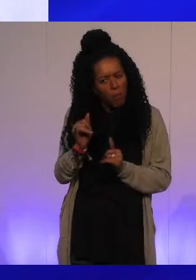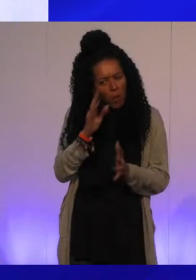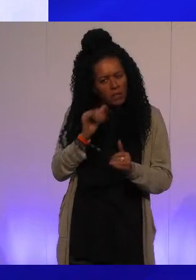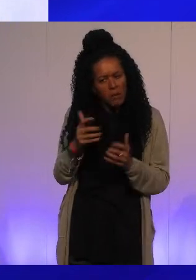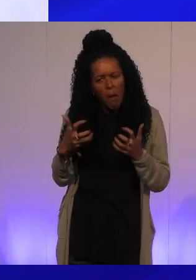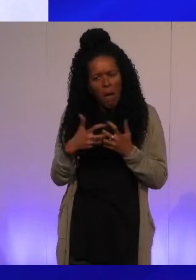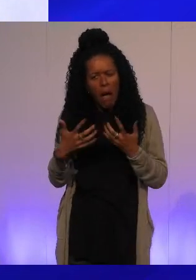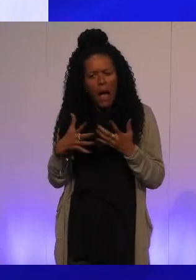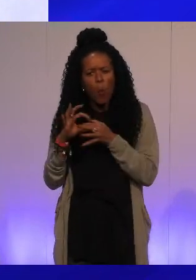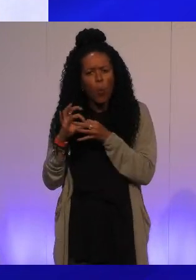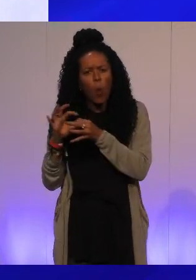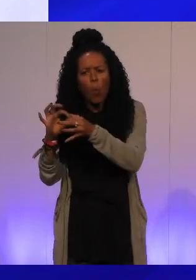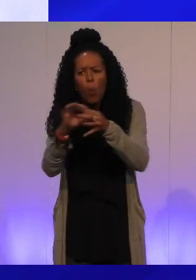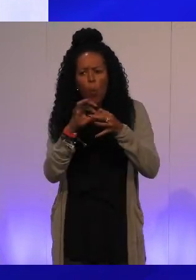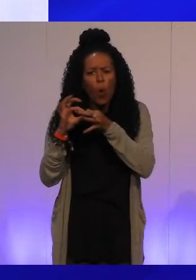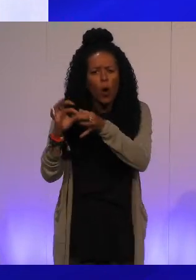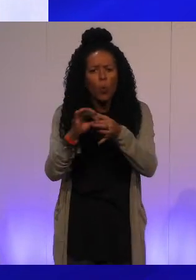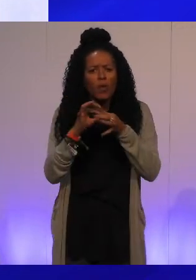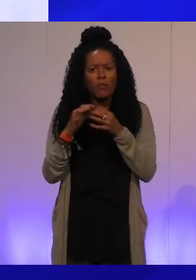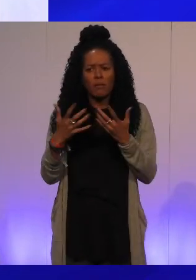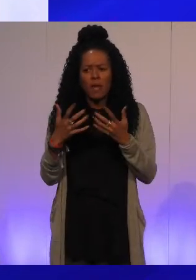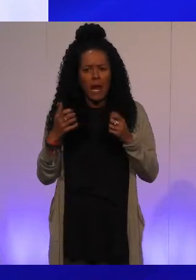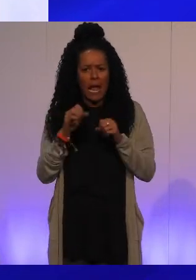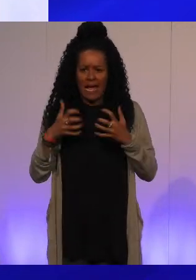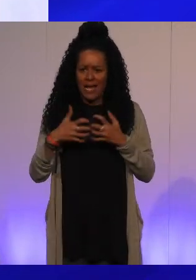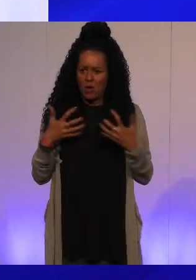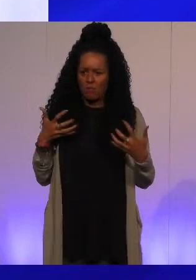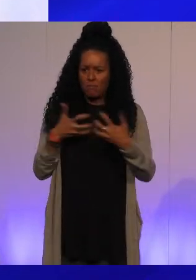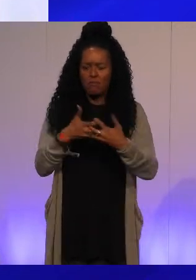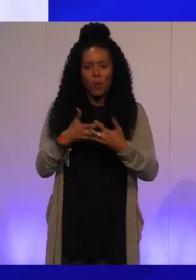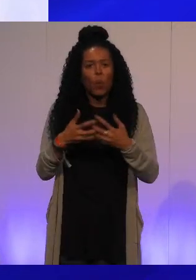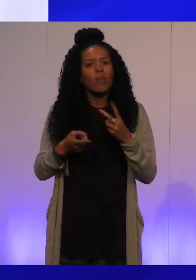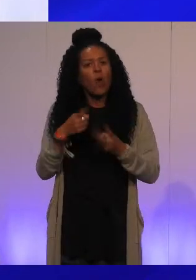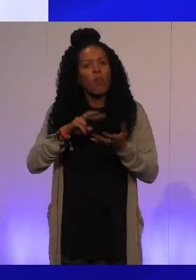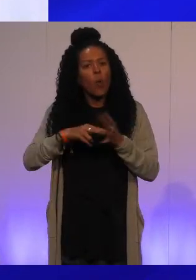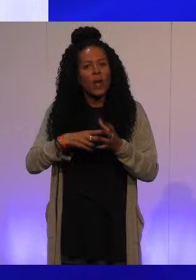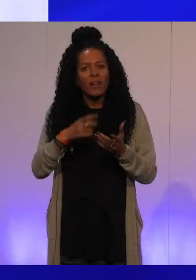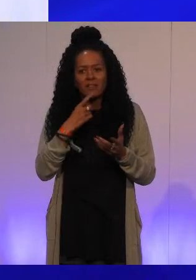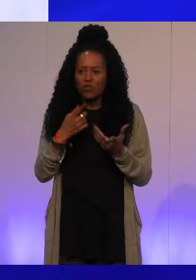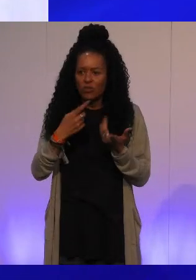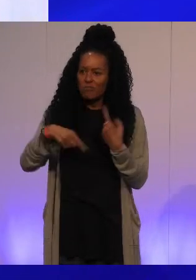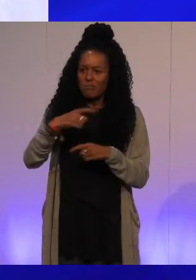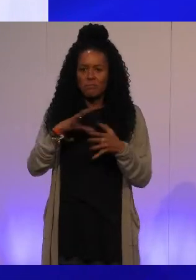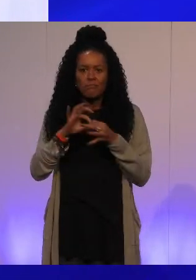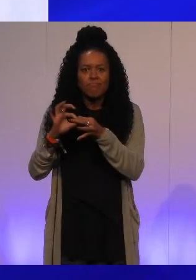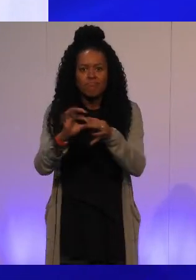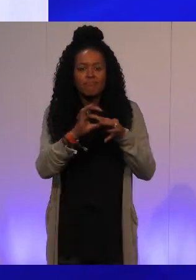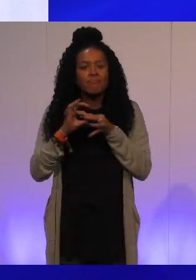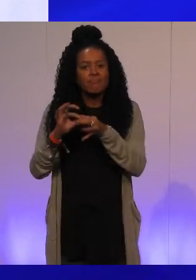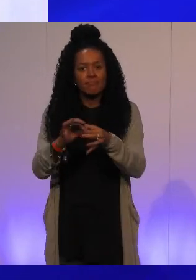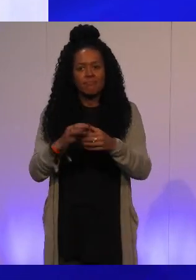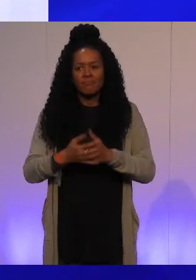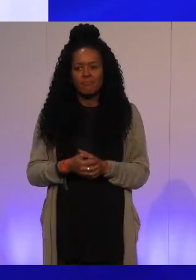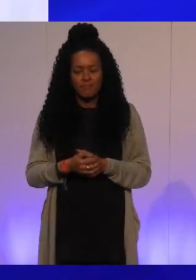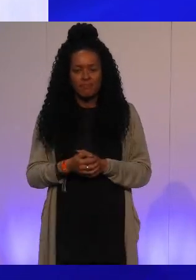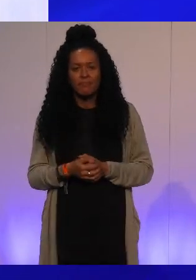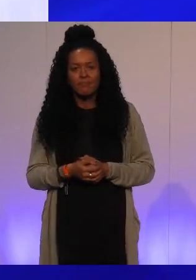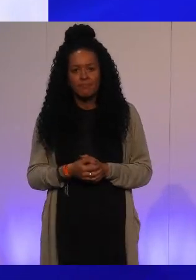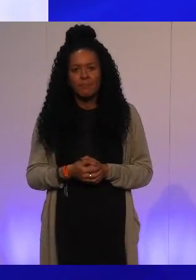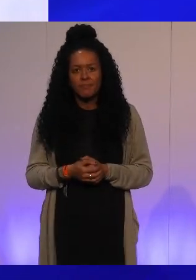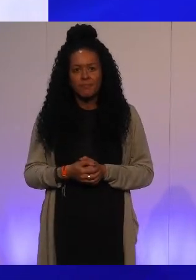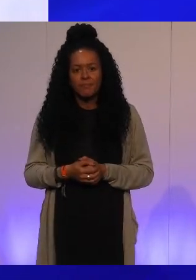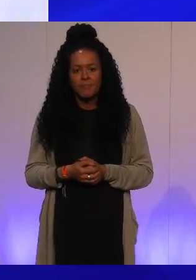to how we find our slot as the right place, in our right place within the